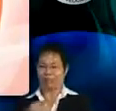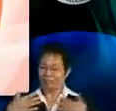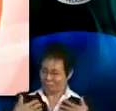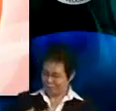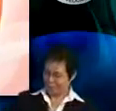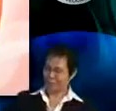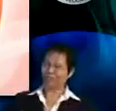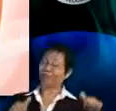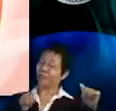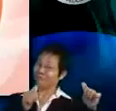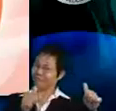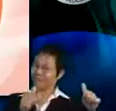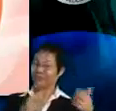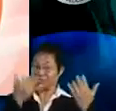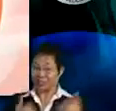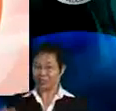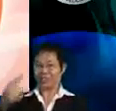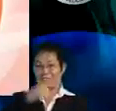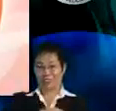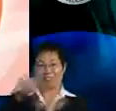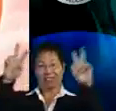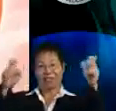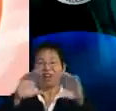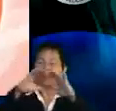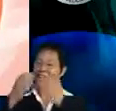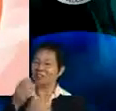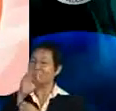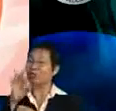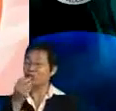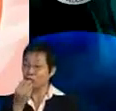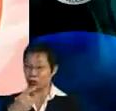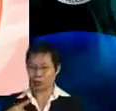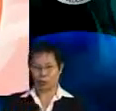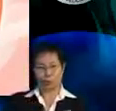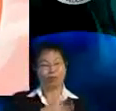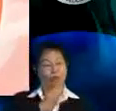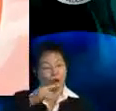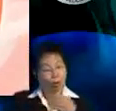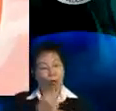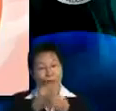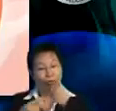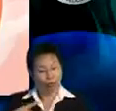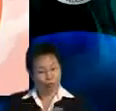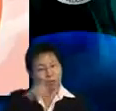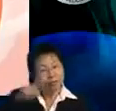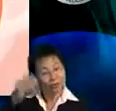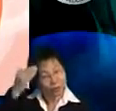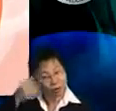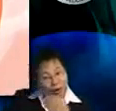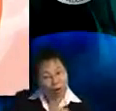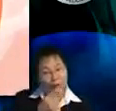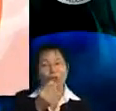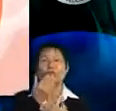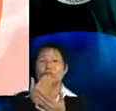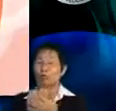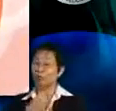well. Today's topic is classes of food. When we talk about food, we must first know about